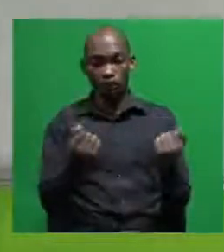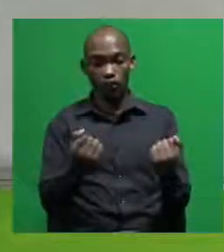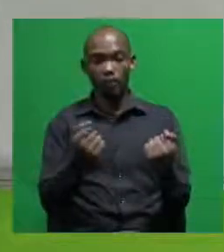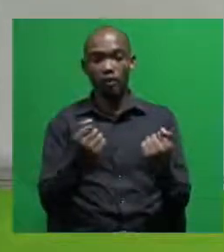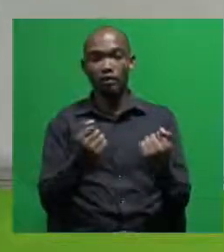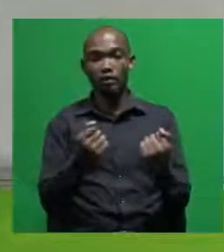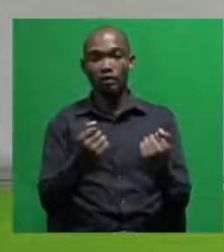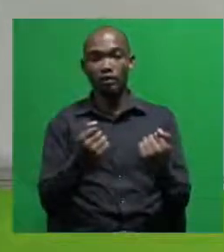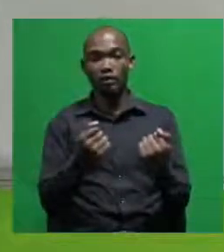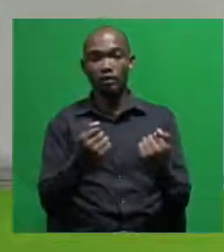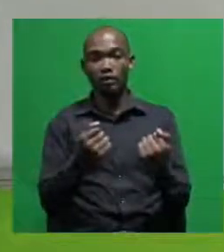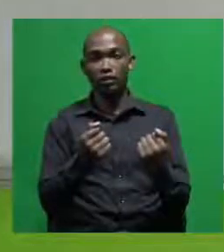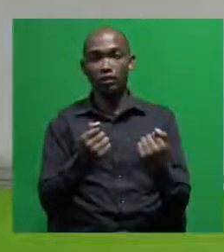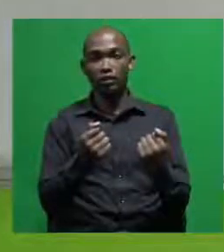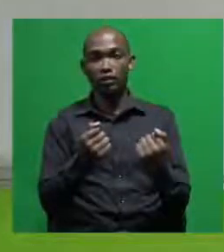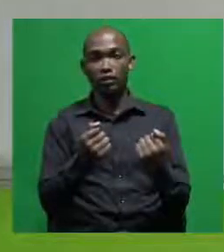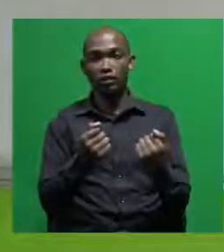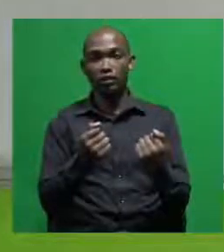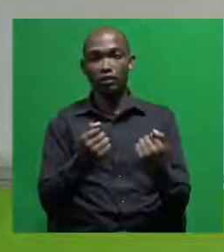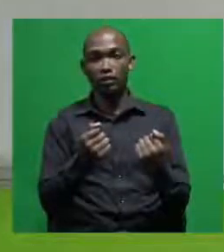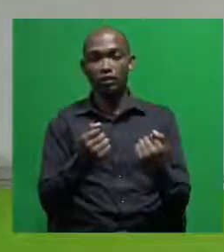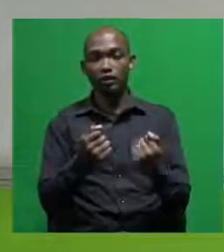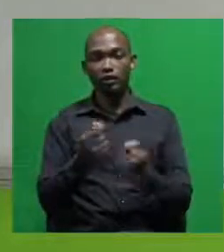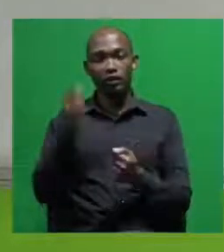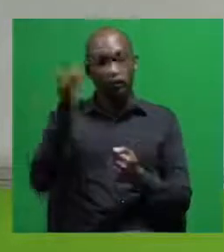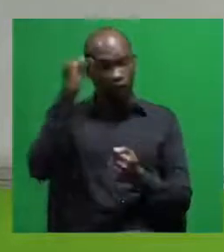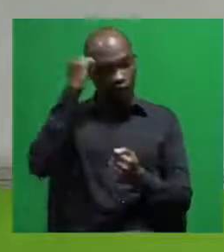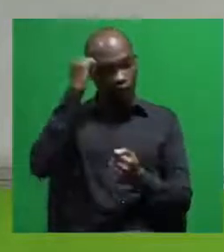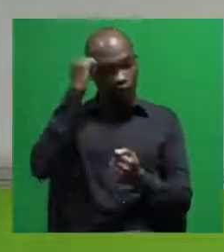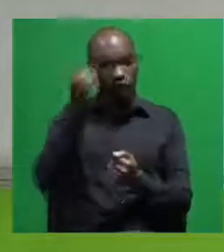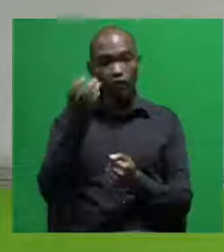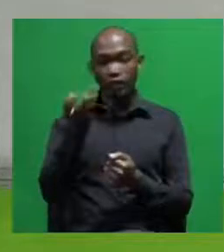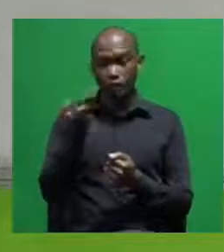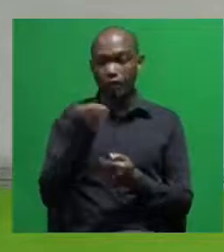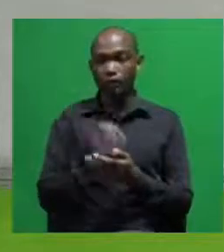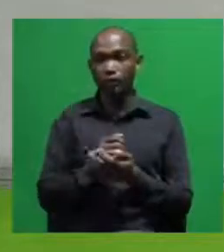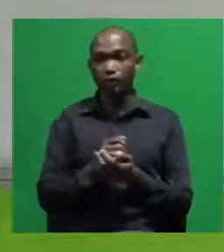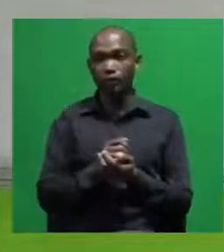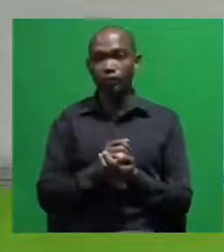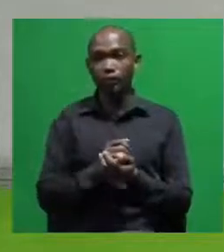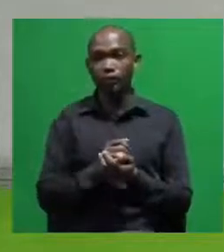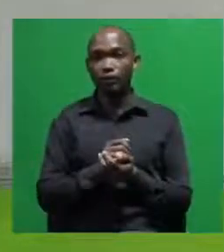can recall. Can you recall the